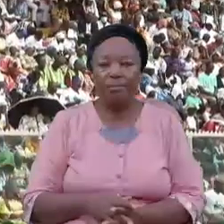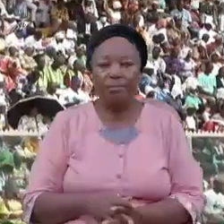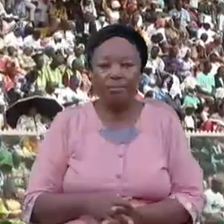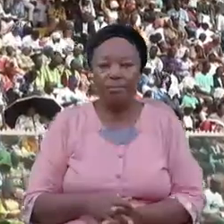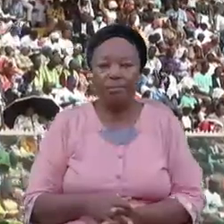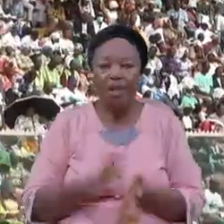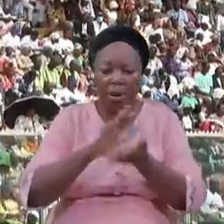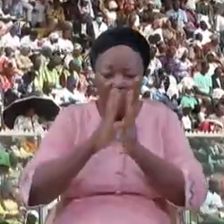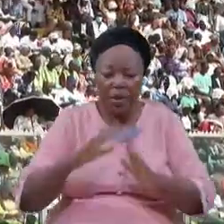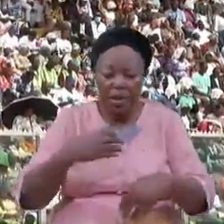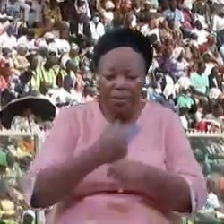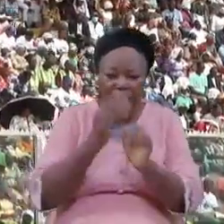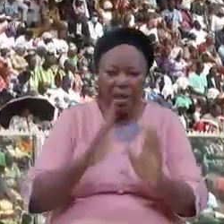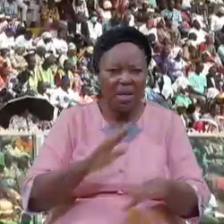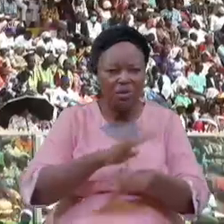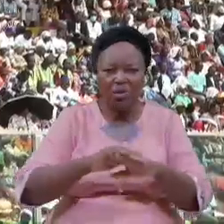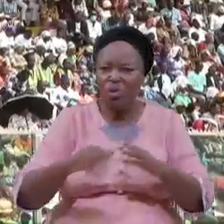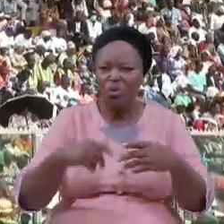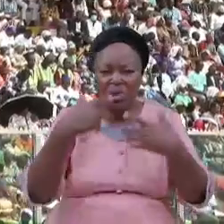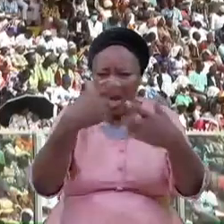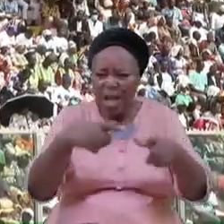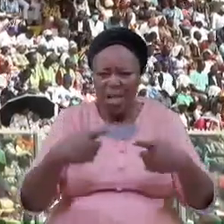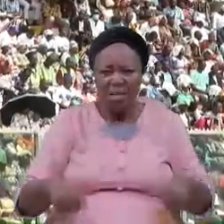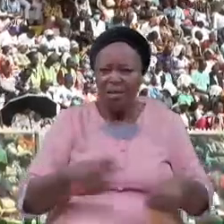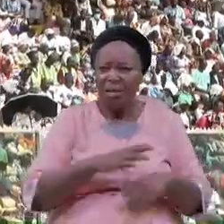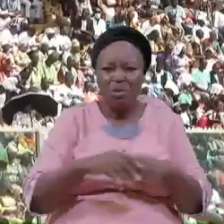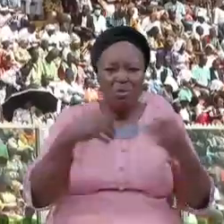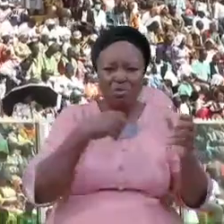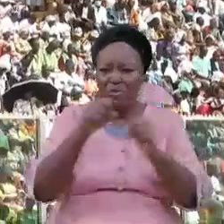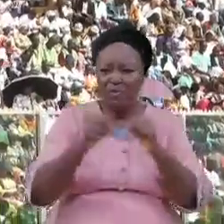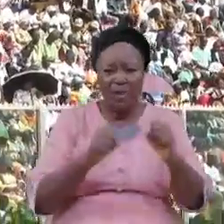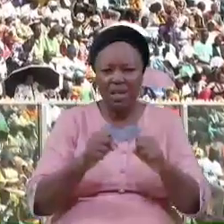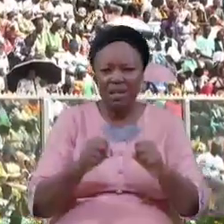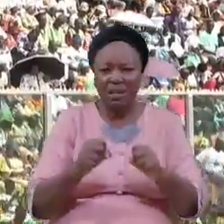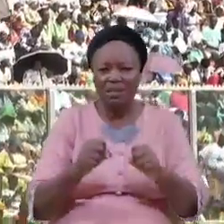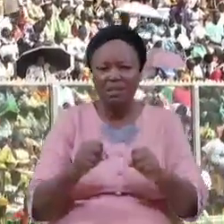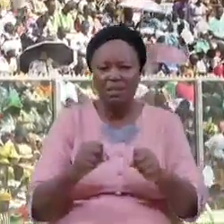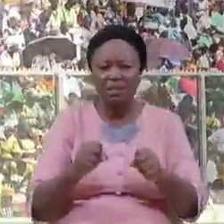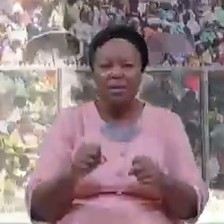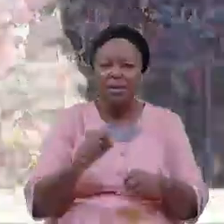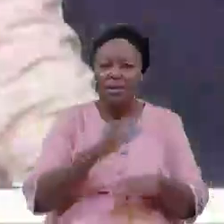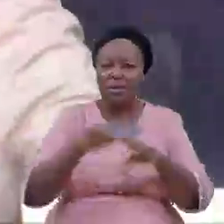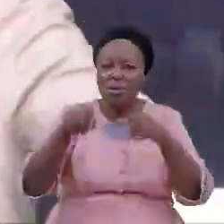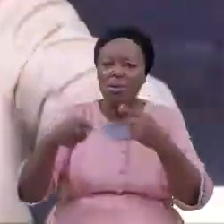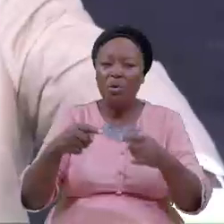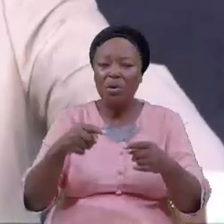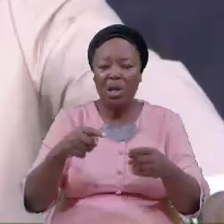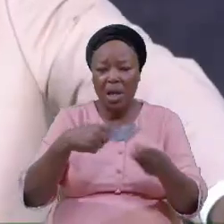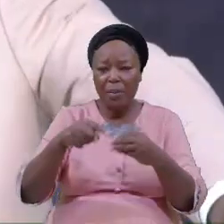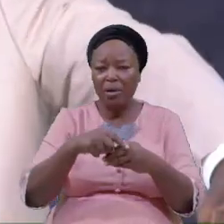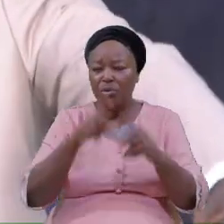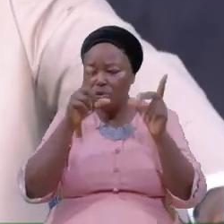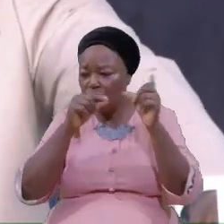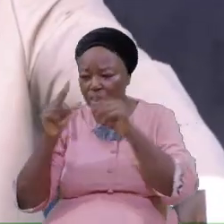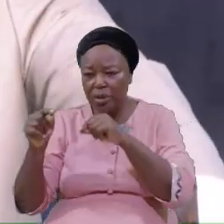Peacemakers don't criticize. Don't go about criticizing other people.